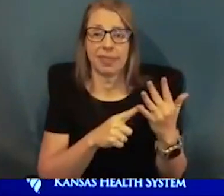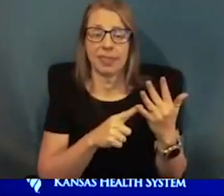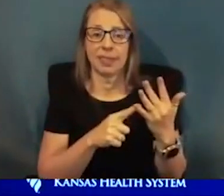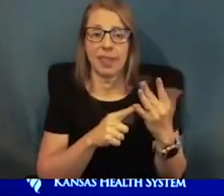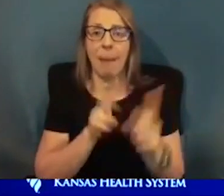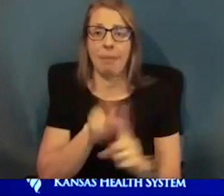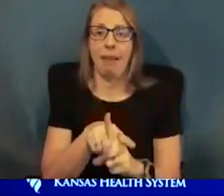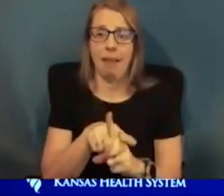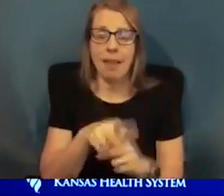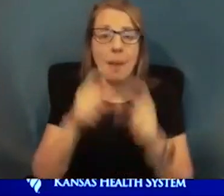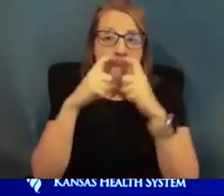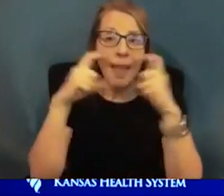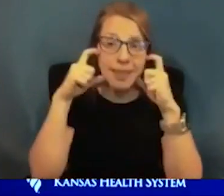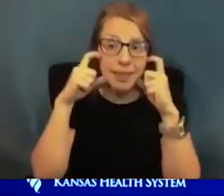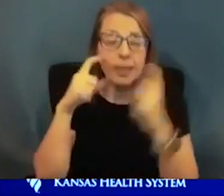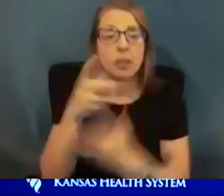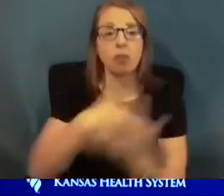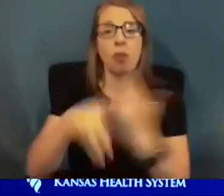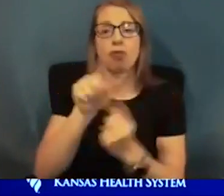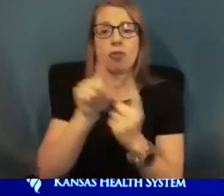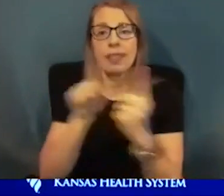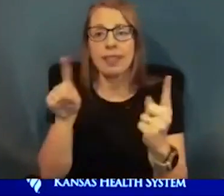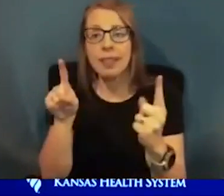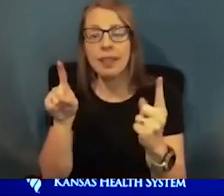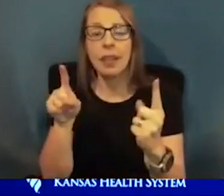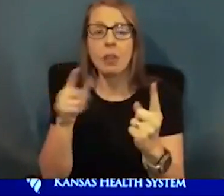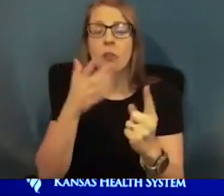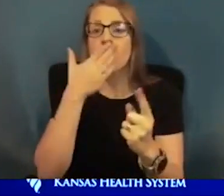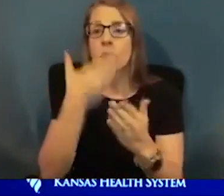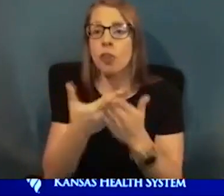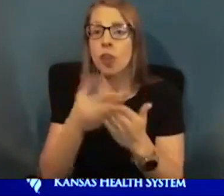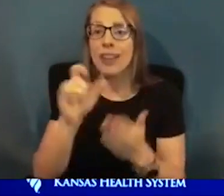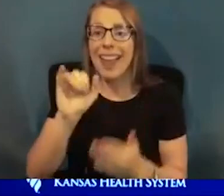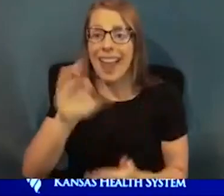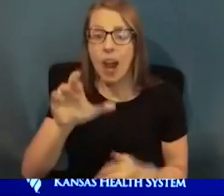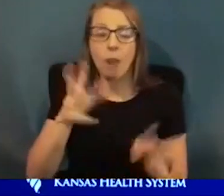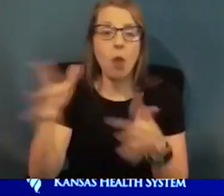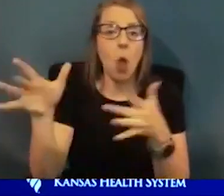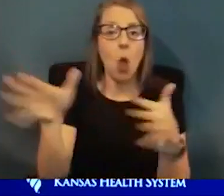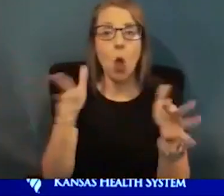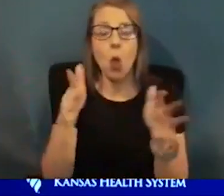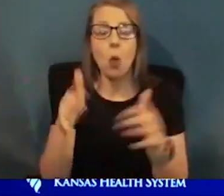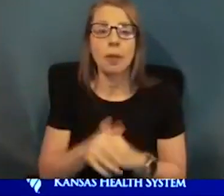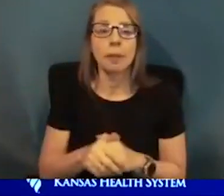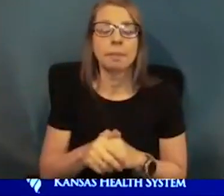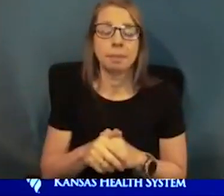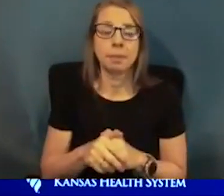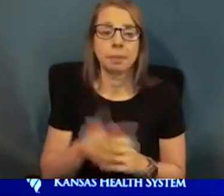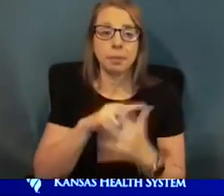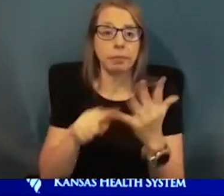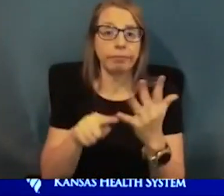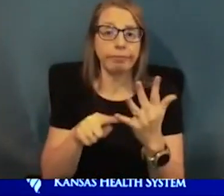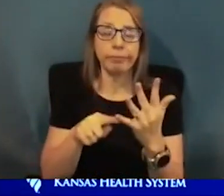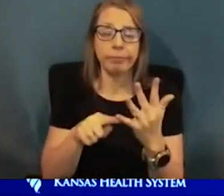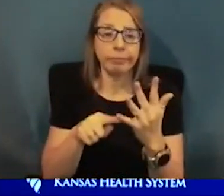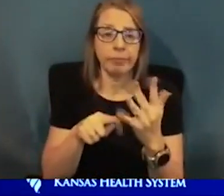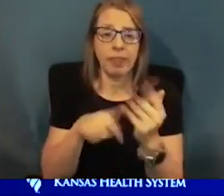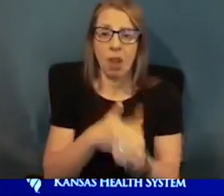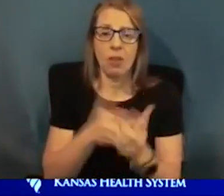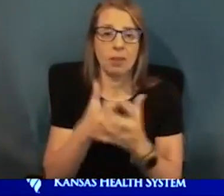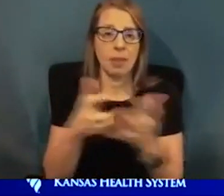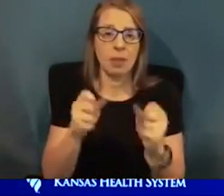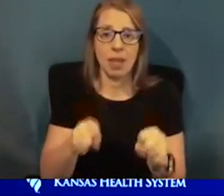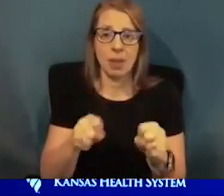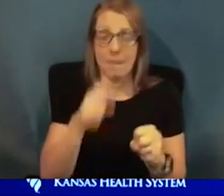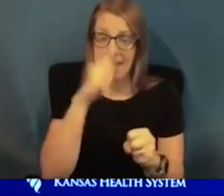masking, distancing, good airflow and ventilation, doing all those things as much as possible, because we have shown that they